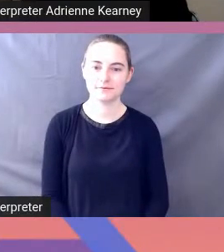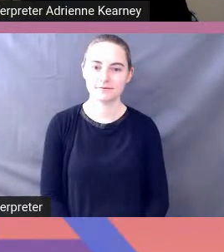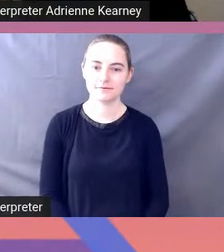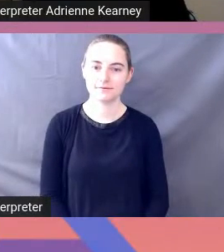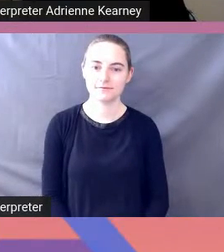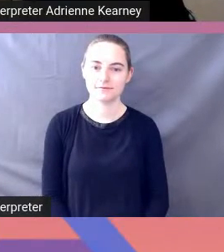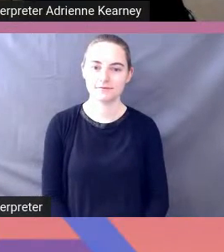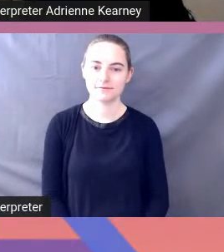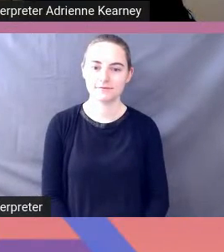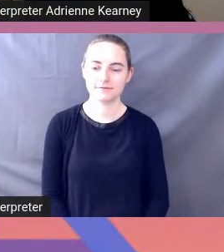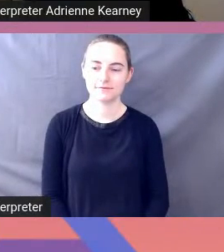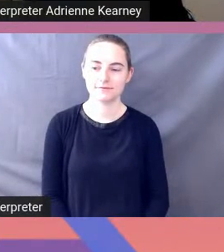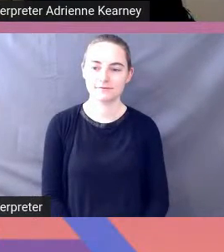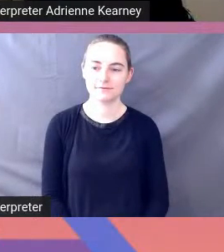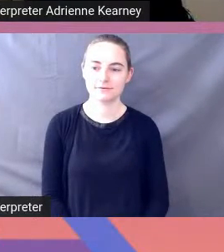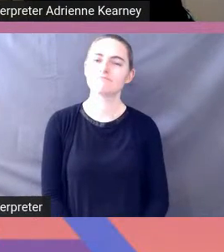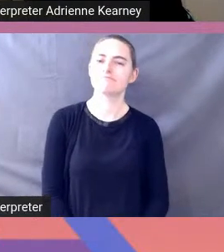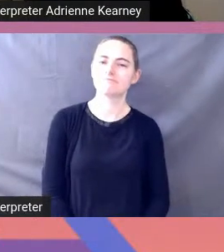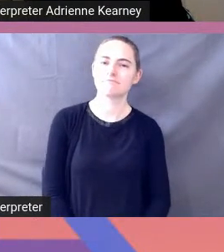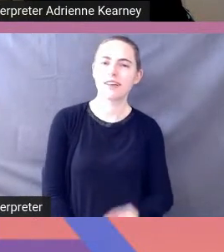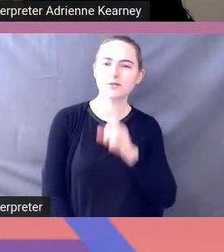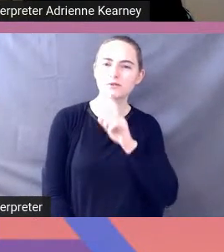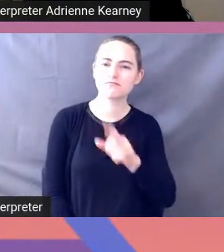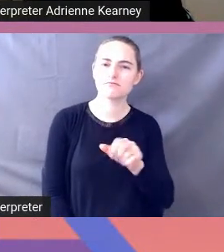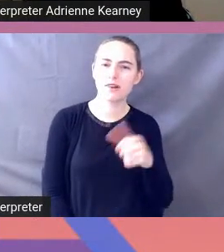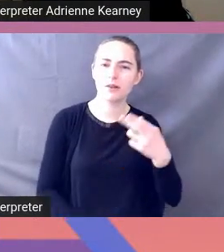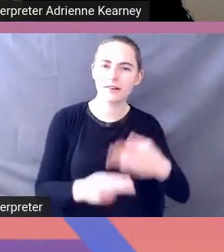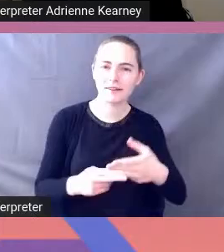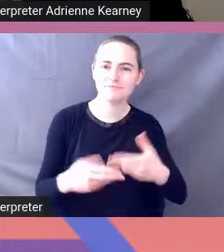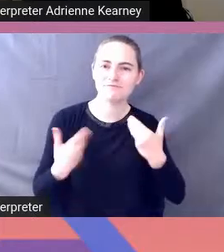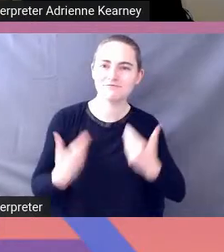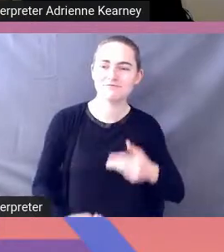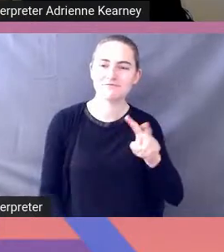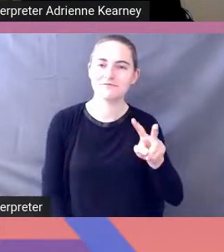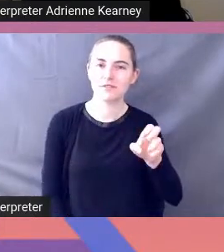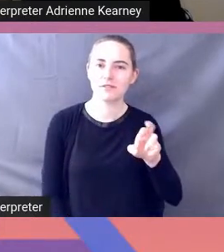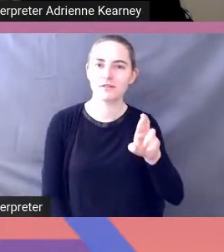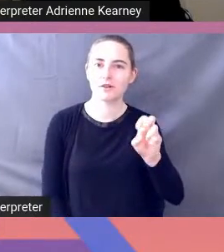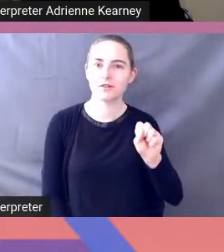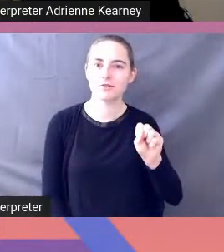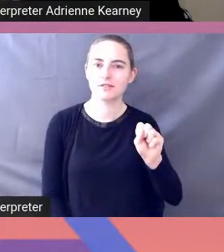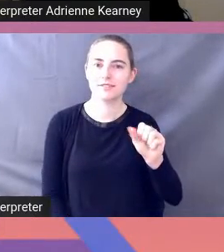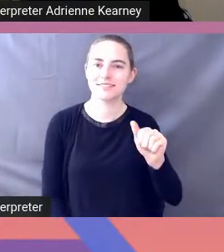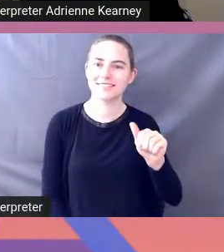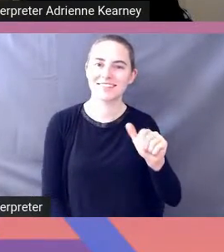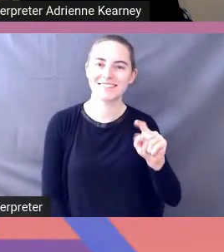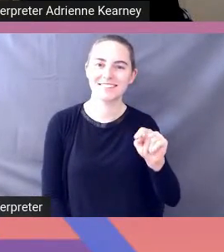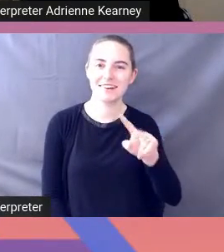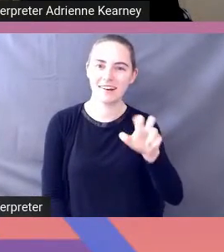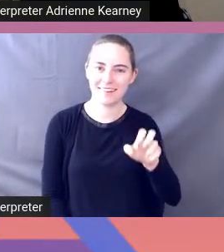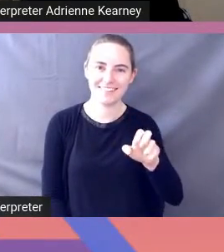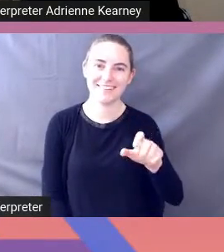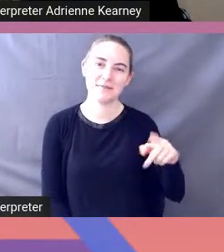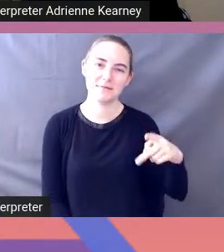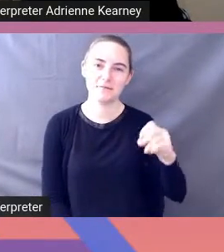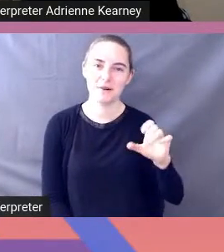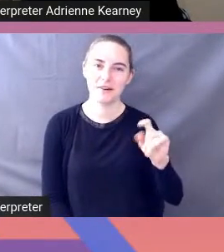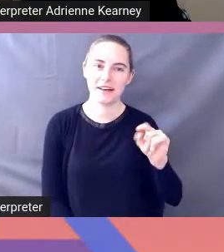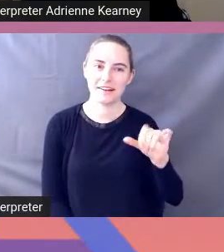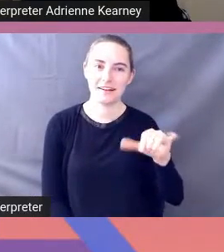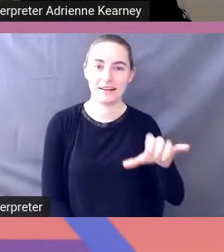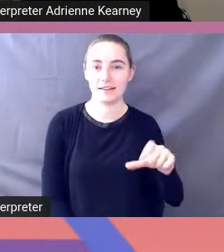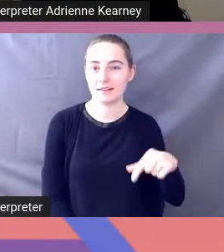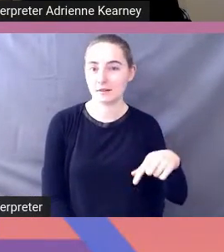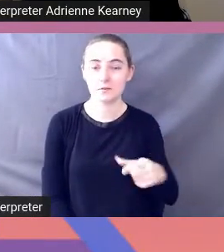I'm actually not Tia. I'm Versatile Poetiq. It's okay, but shout out to whoever. Oh, I did. Sorry. Don't worry about